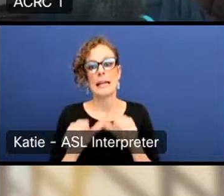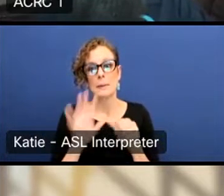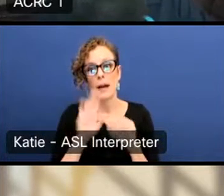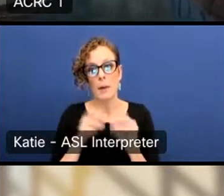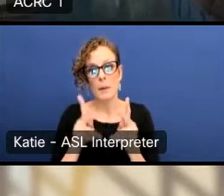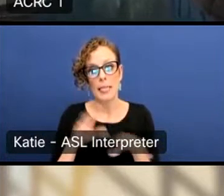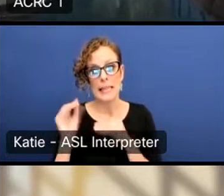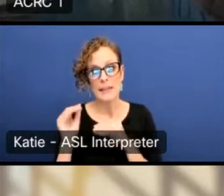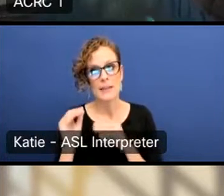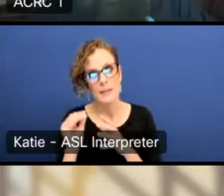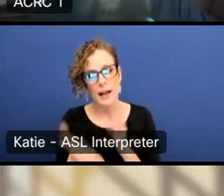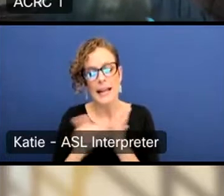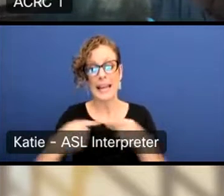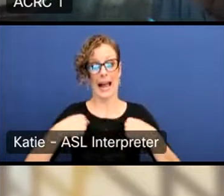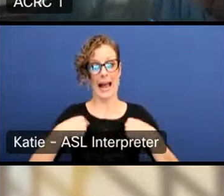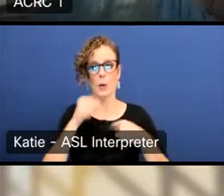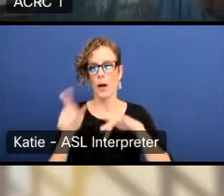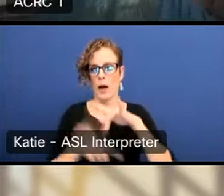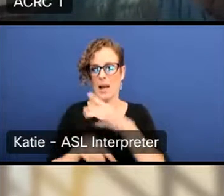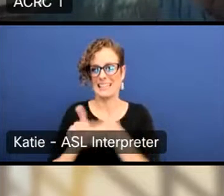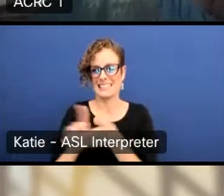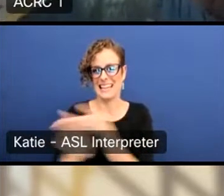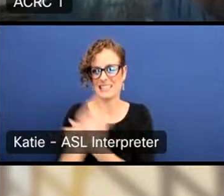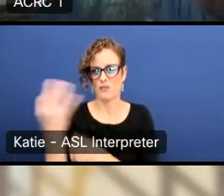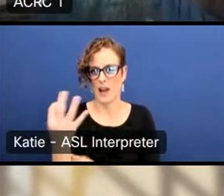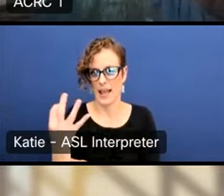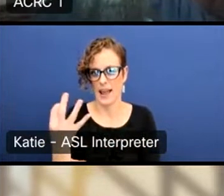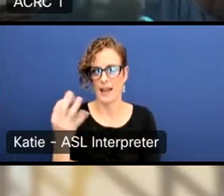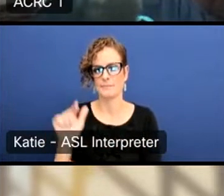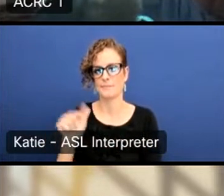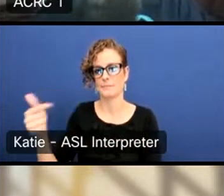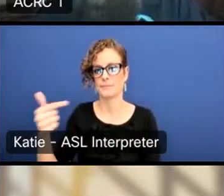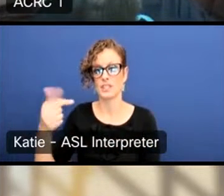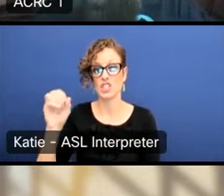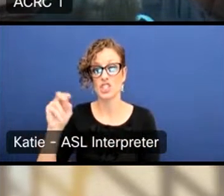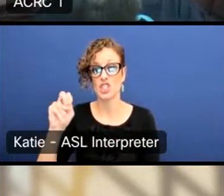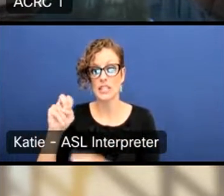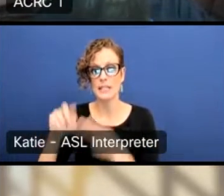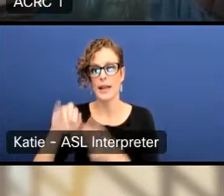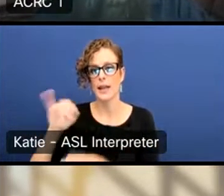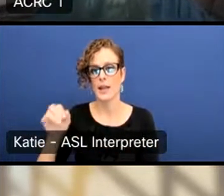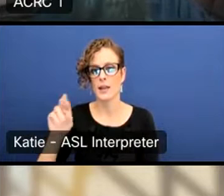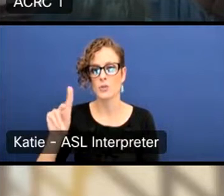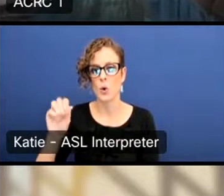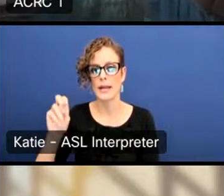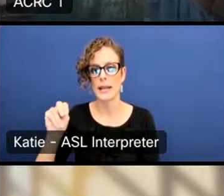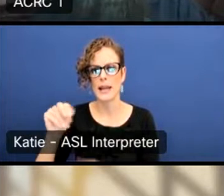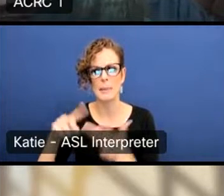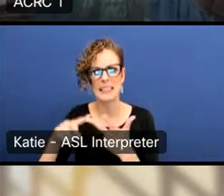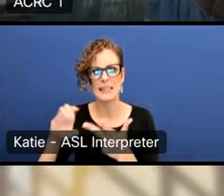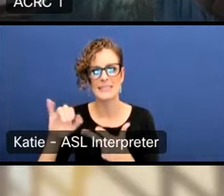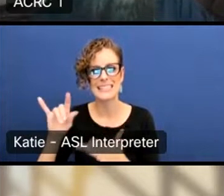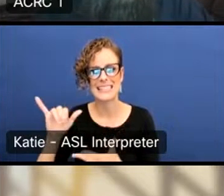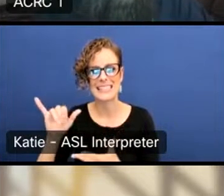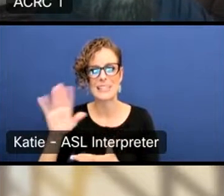but I will actually not be here next Friday. And so Jean and Jordan are going to be, and I believe Cindy will be